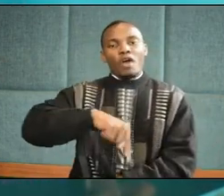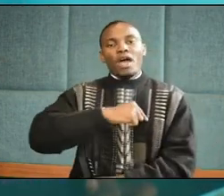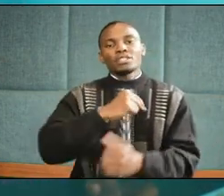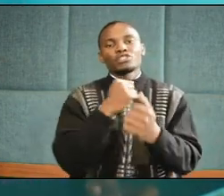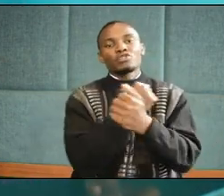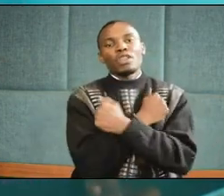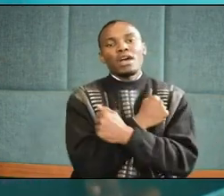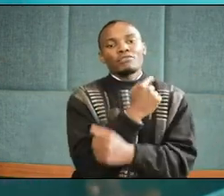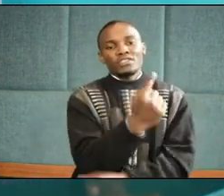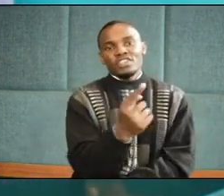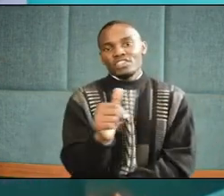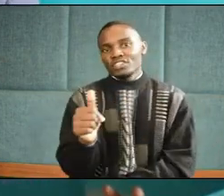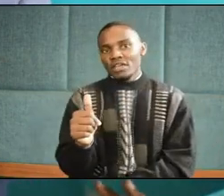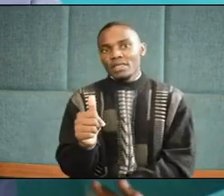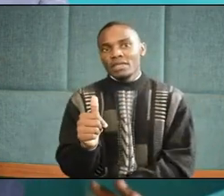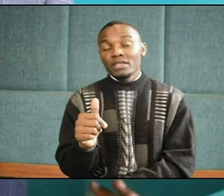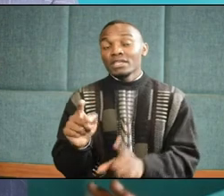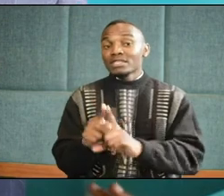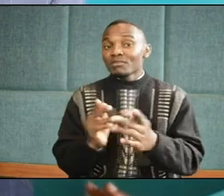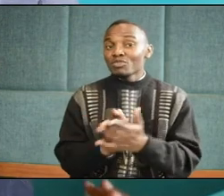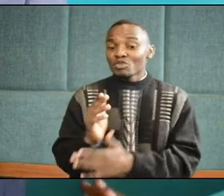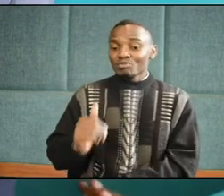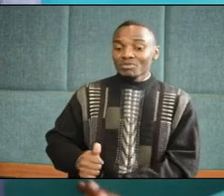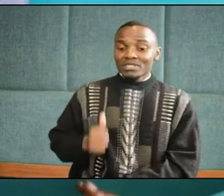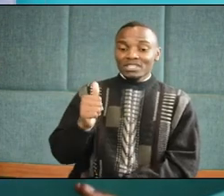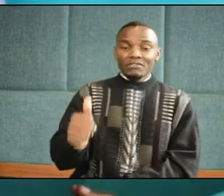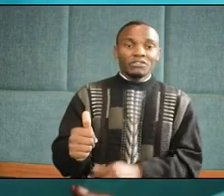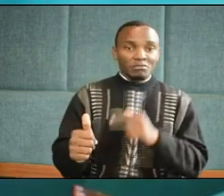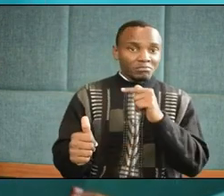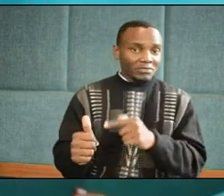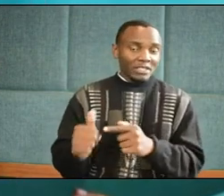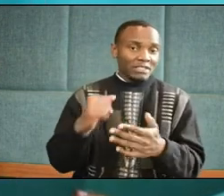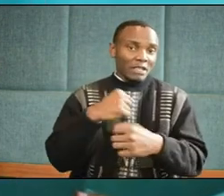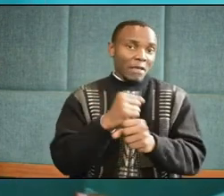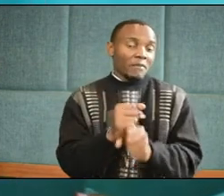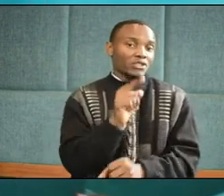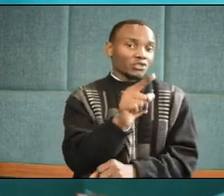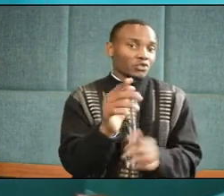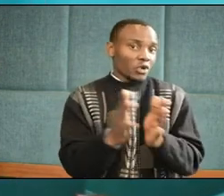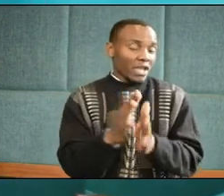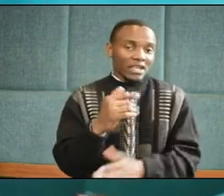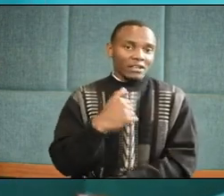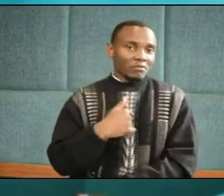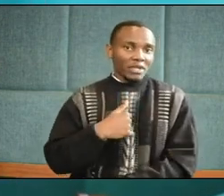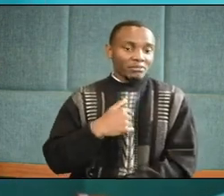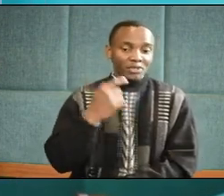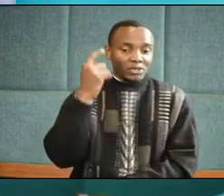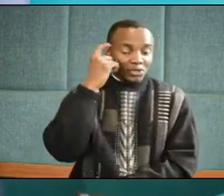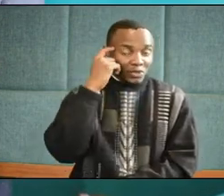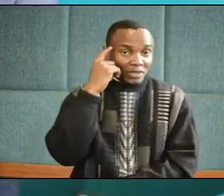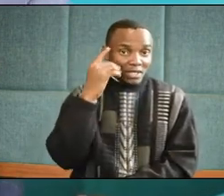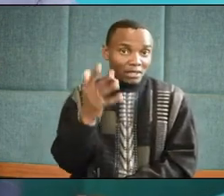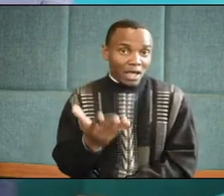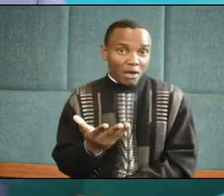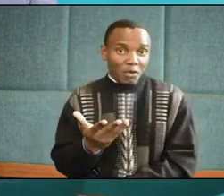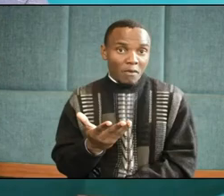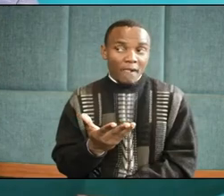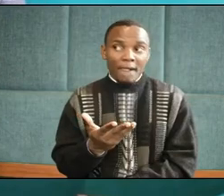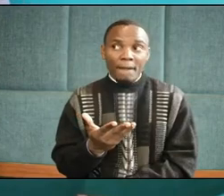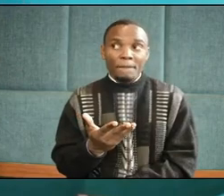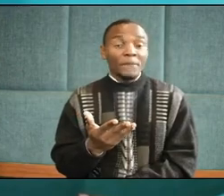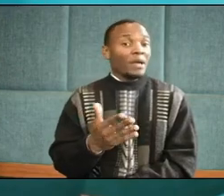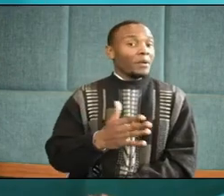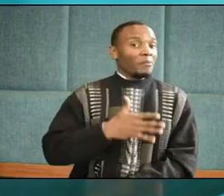another. It is this selfishness which makes you and me to think in terms of